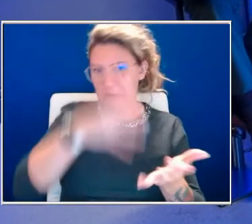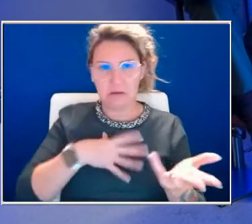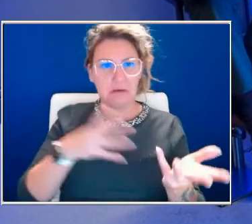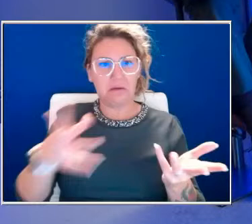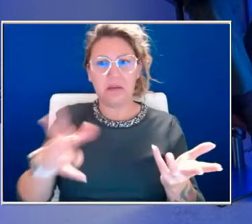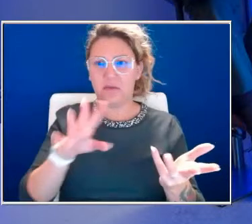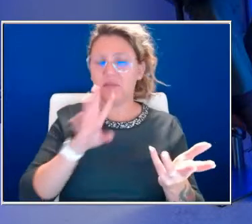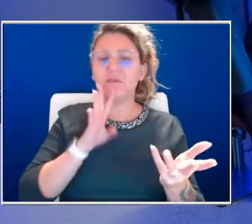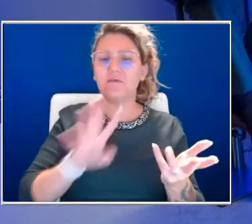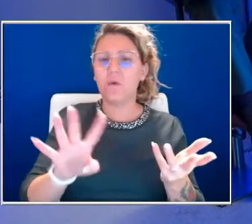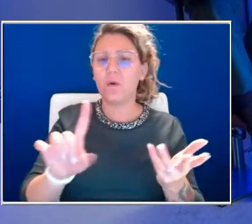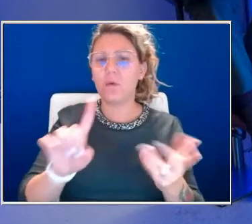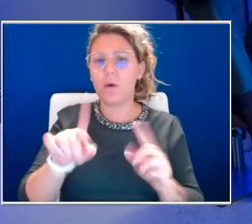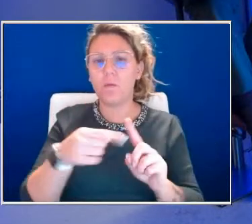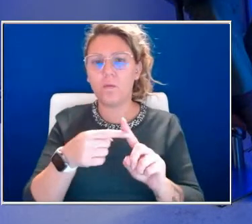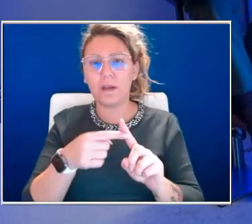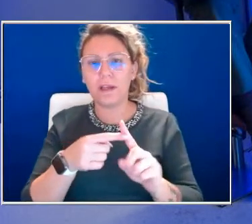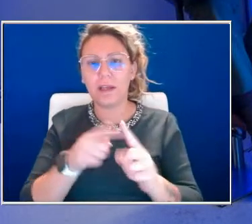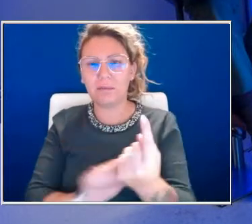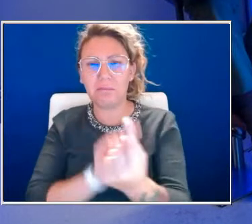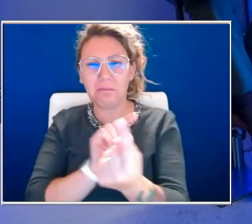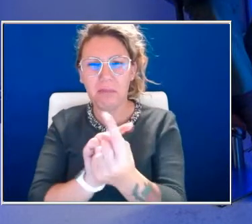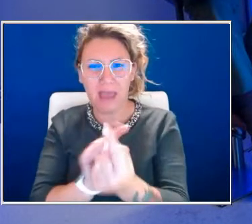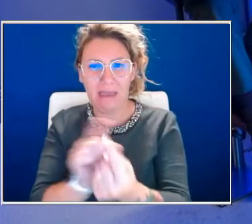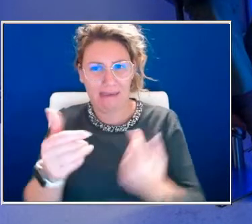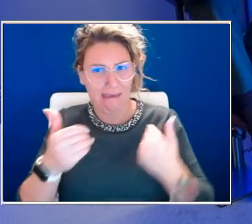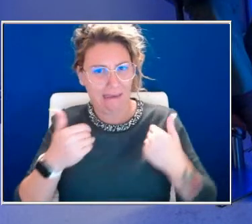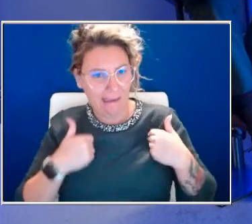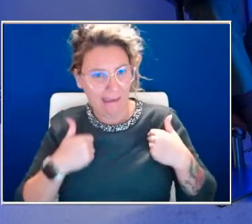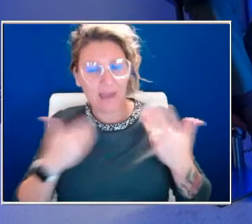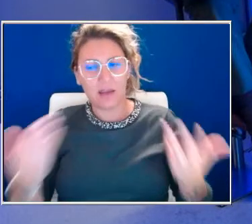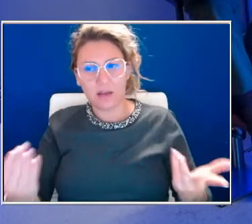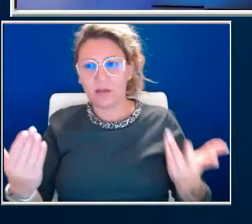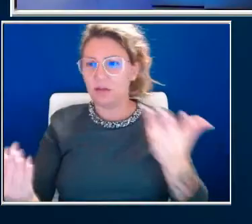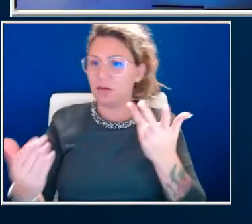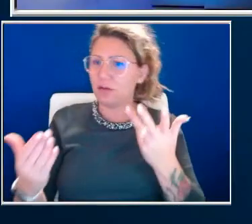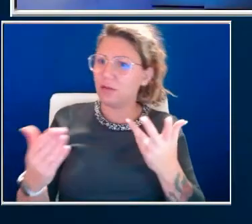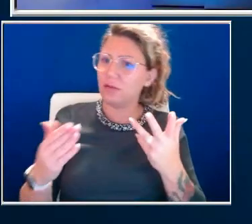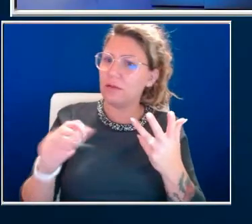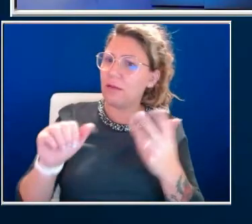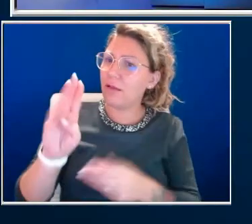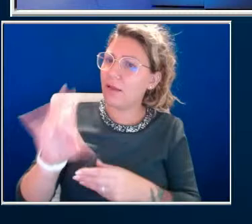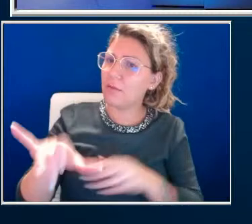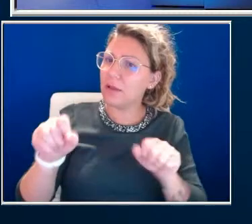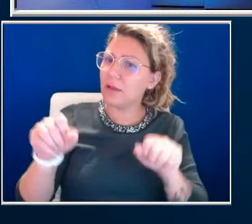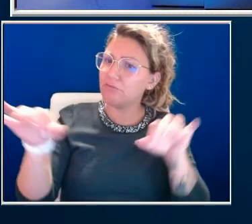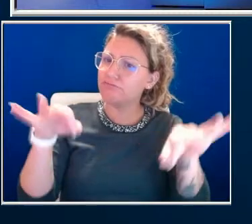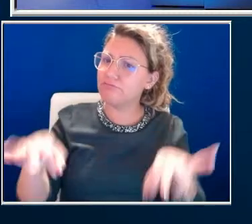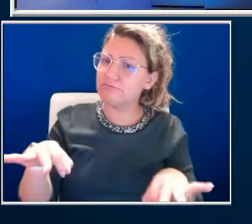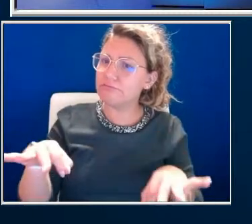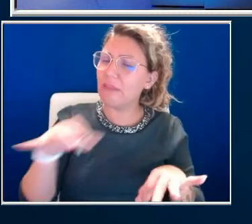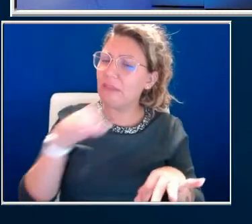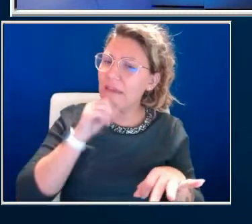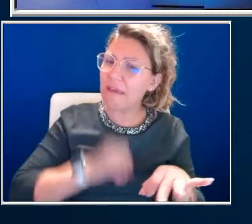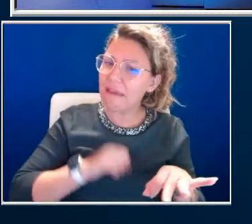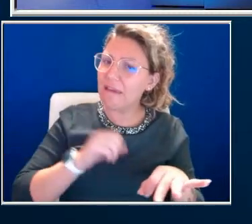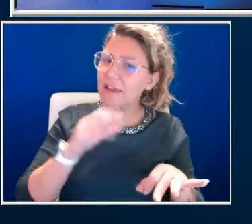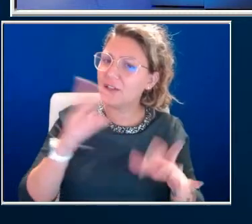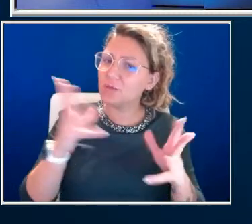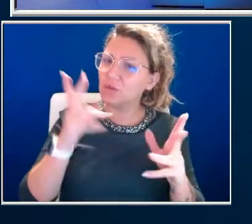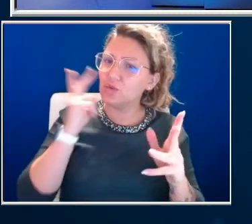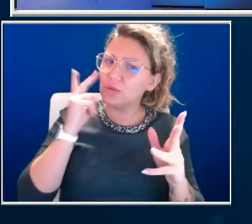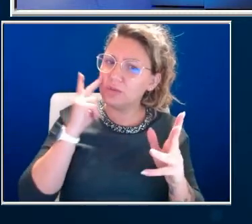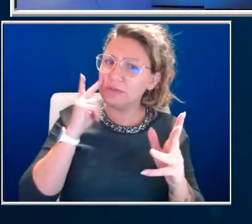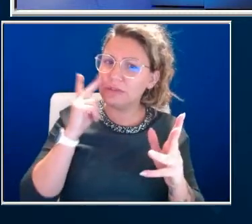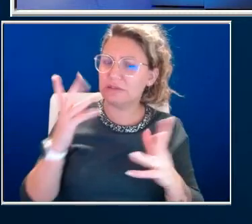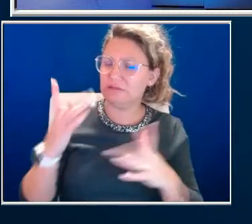had them. So let's talk about the age, and maybe Amy, you can tell us and just talk to us about what kind of age do you see? Is it unusual to see people